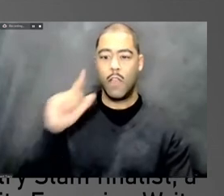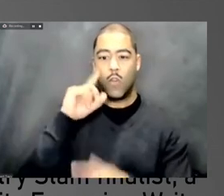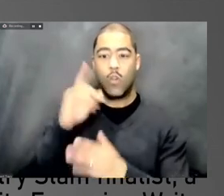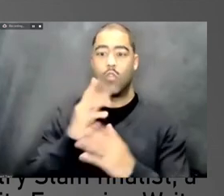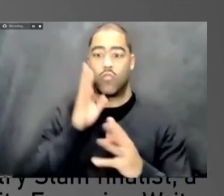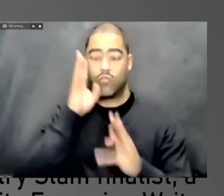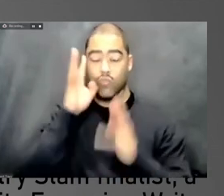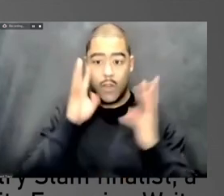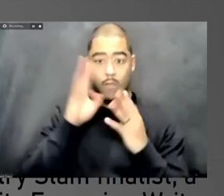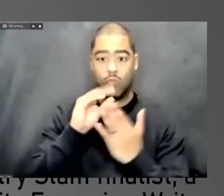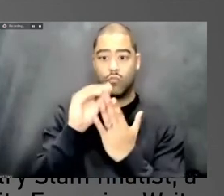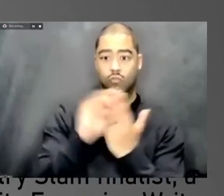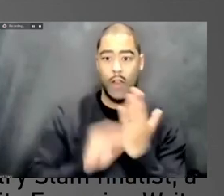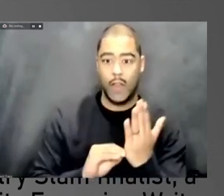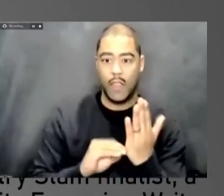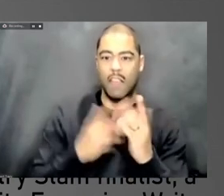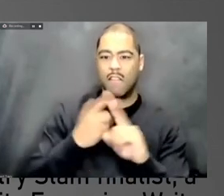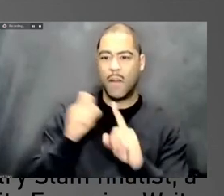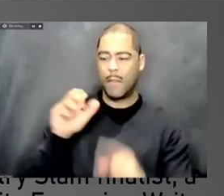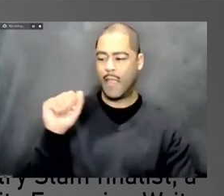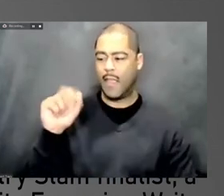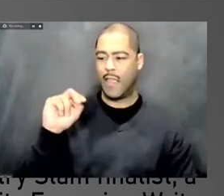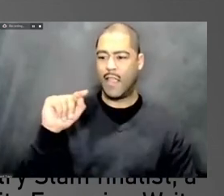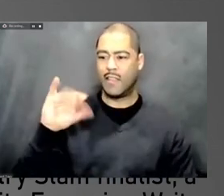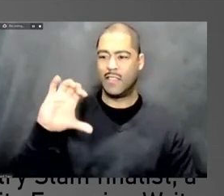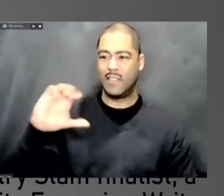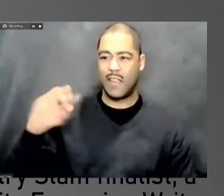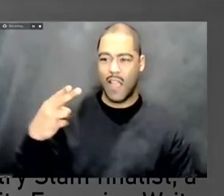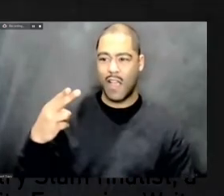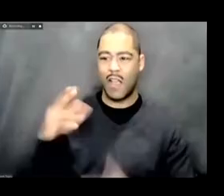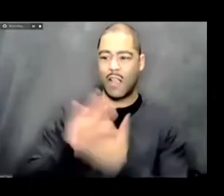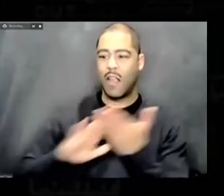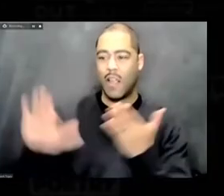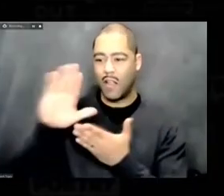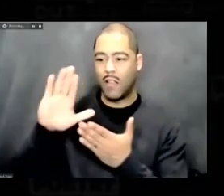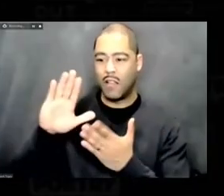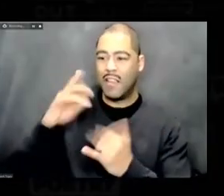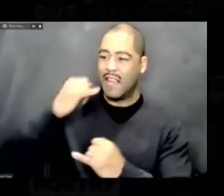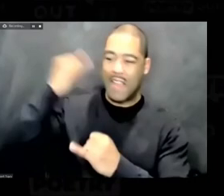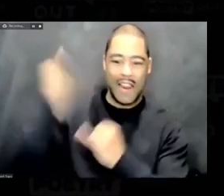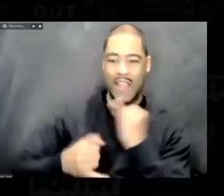it up for our last performer of the evening, Brennan DeFrisco.